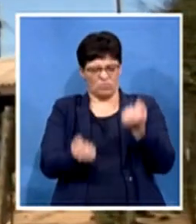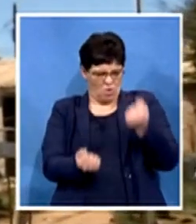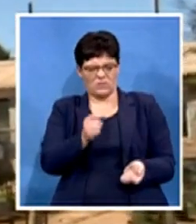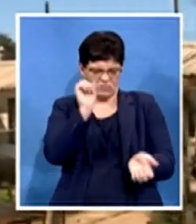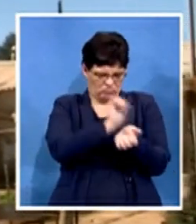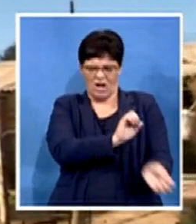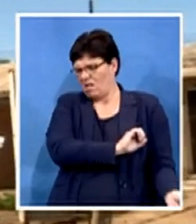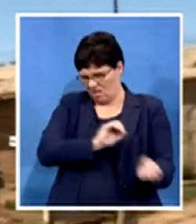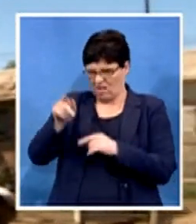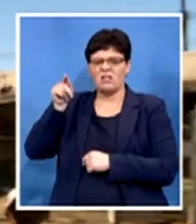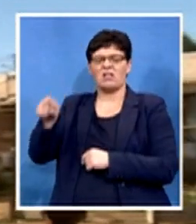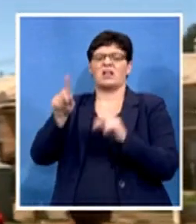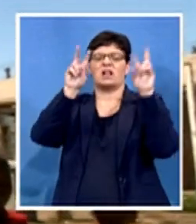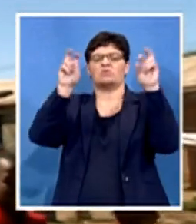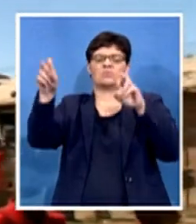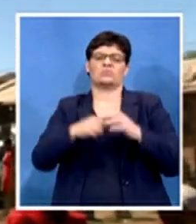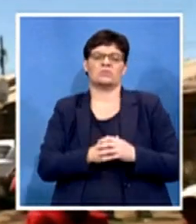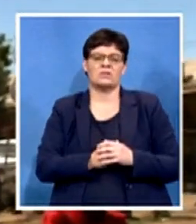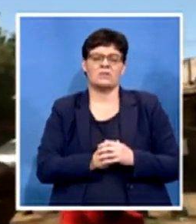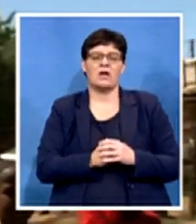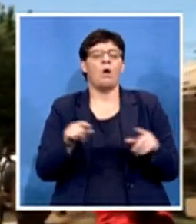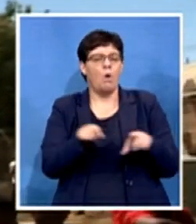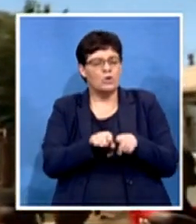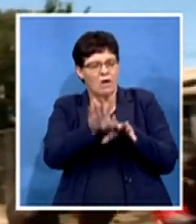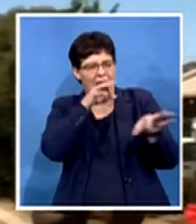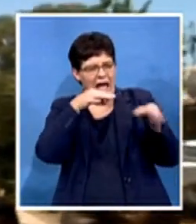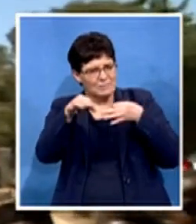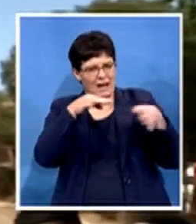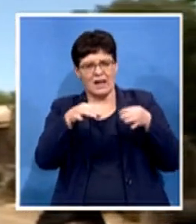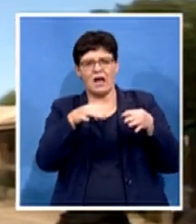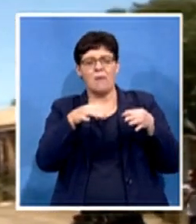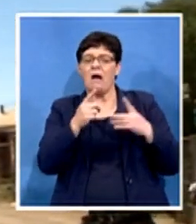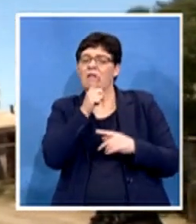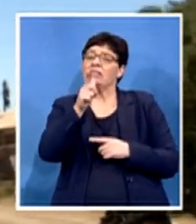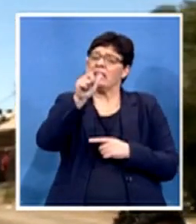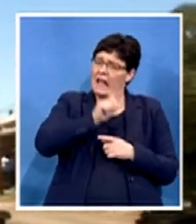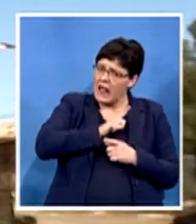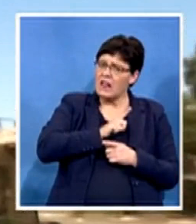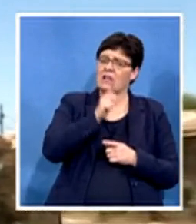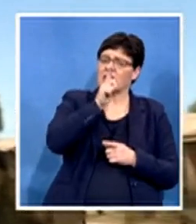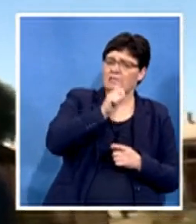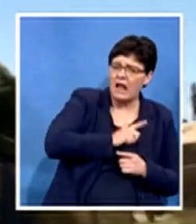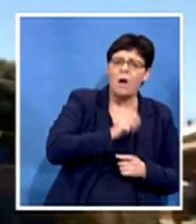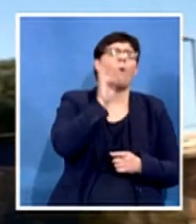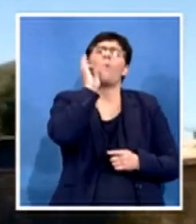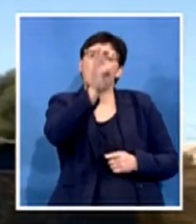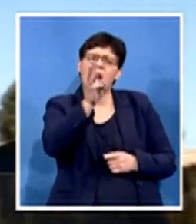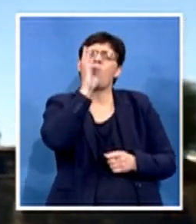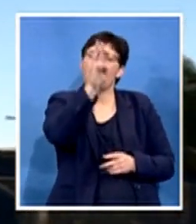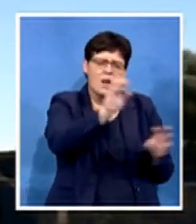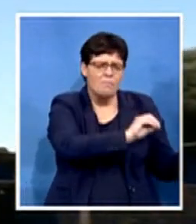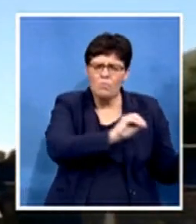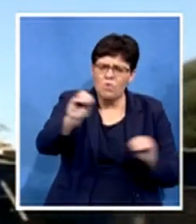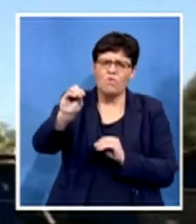also taking us through the fact that they've been told a long time ago that they will be removed from this area and be taken